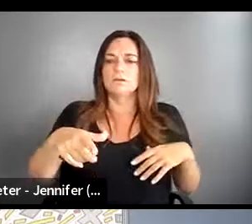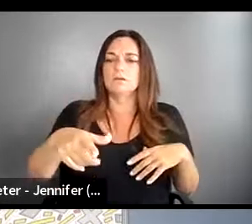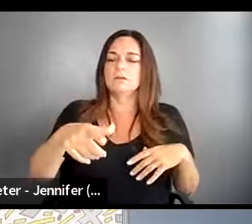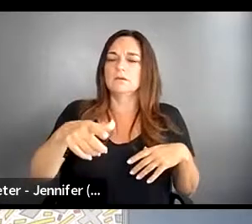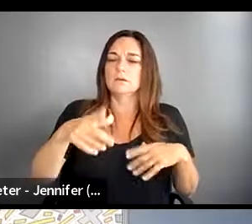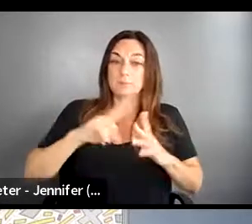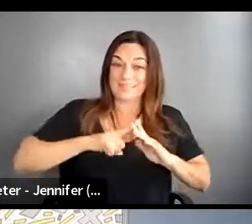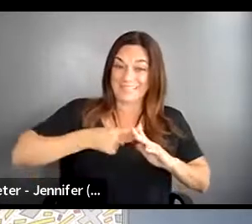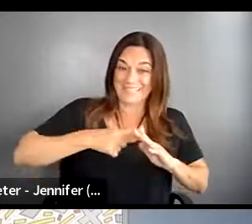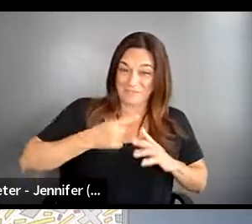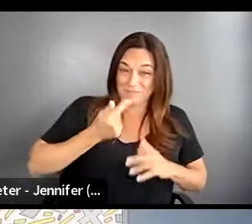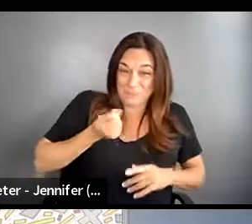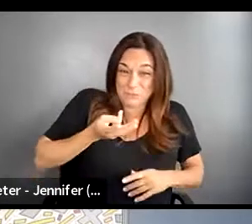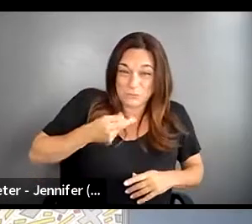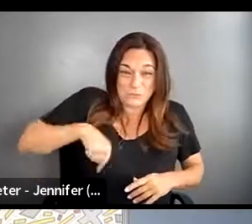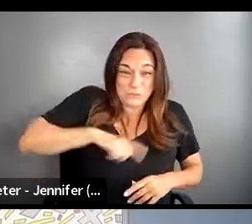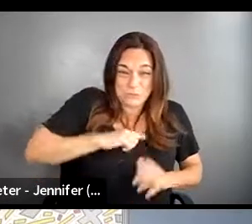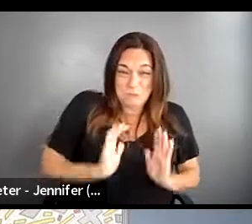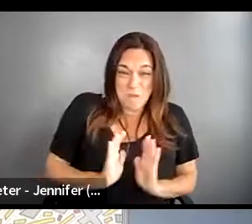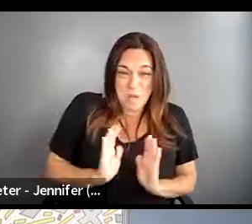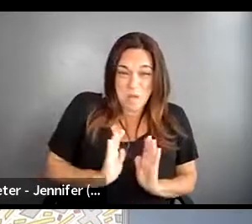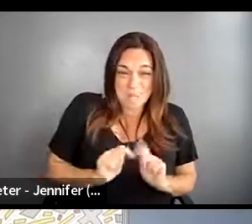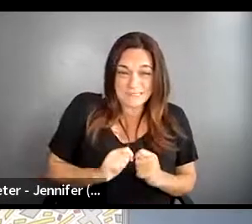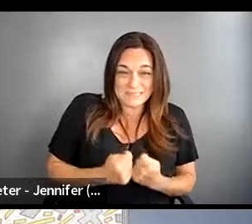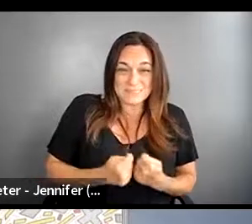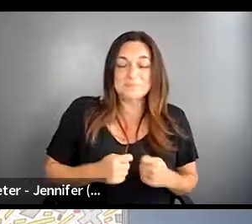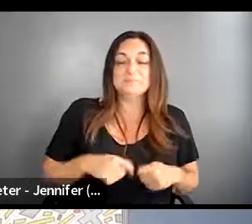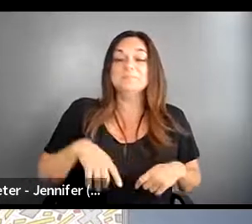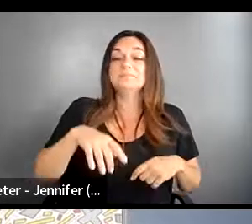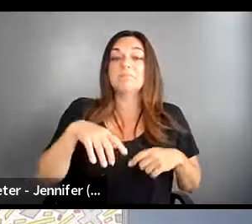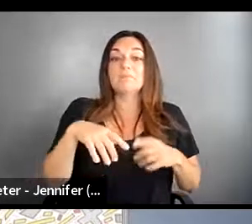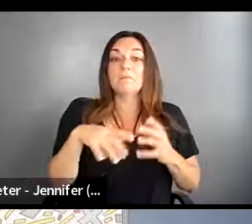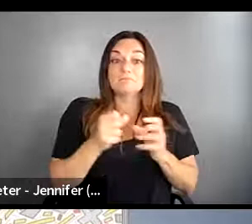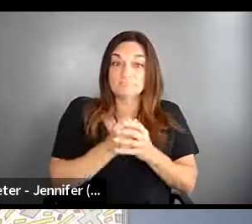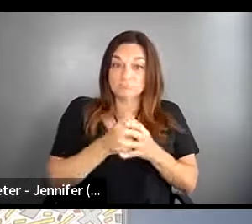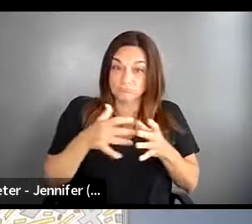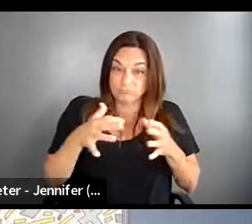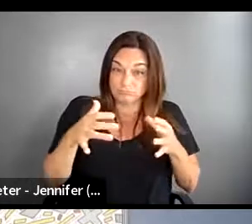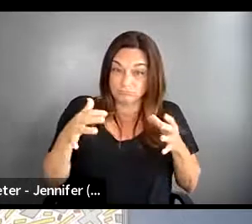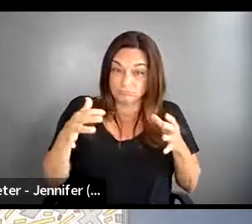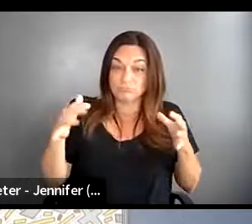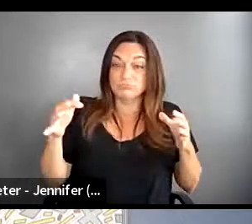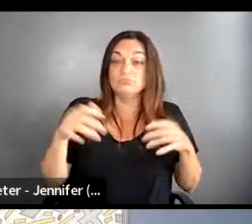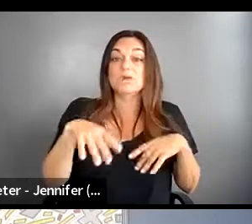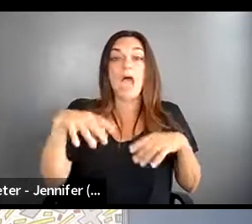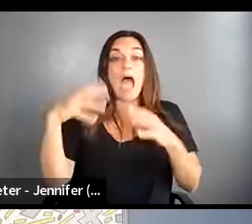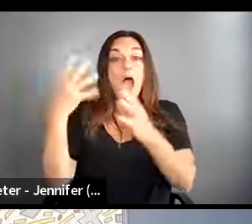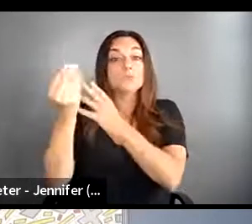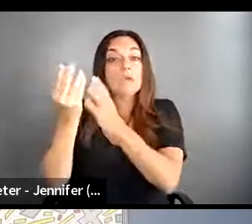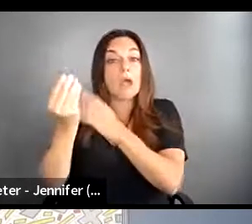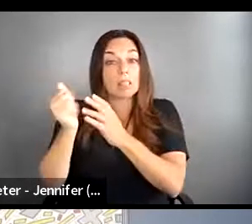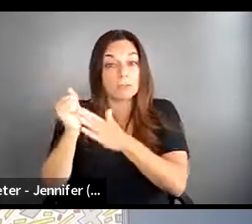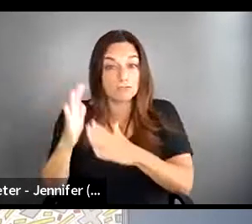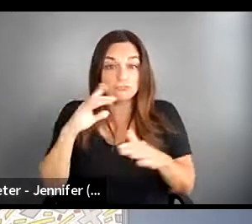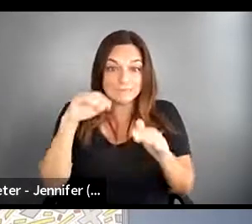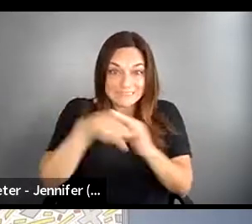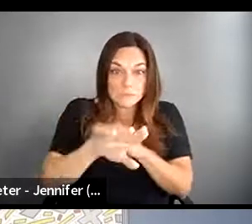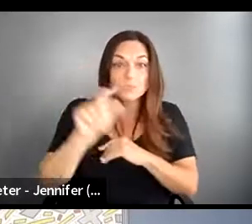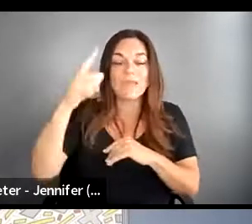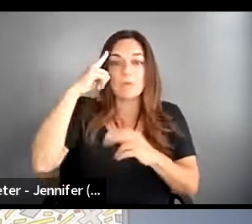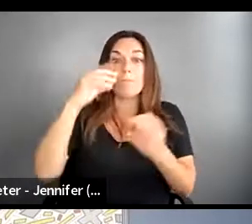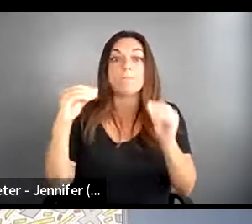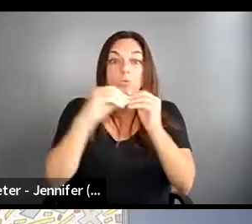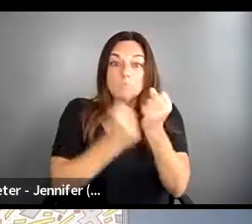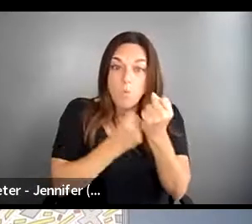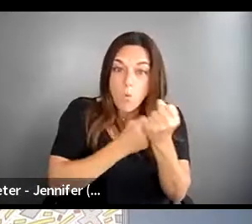a few of us, you know, but as our campaign has grown and we have more leaders coming to the Capitol, more supporters coming to the